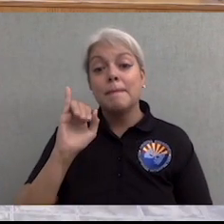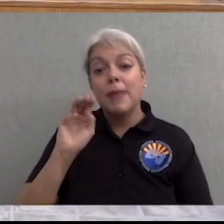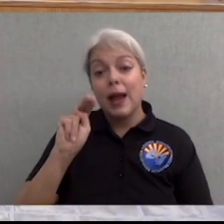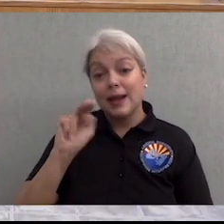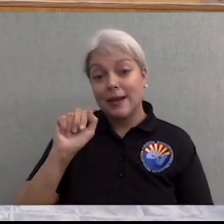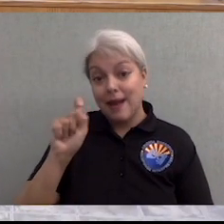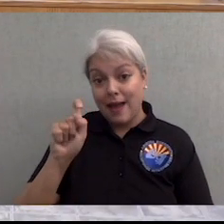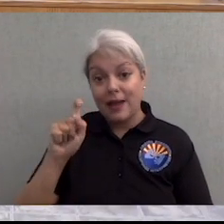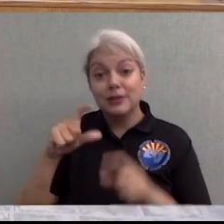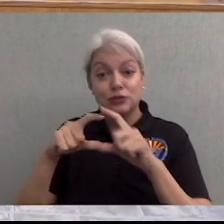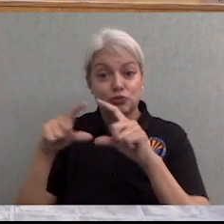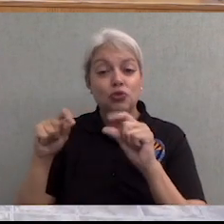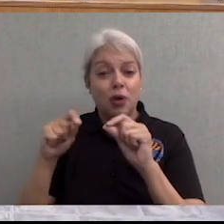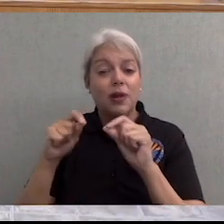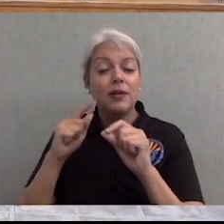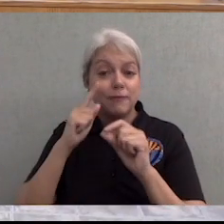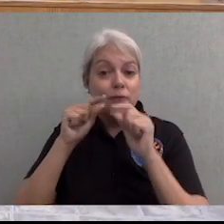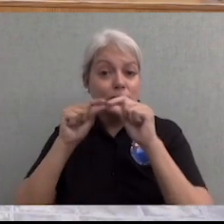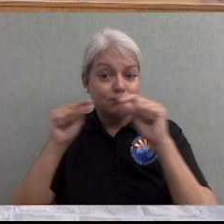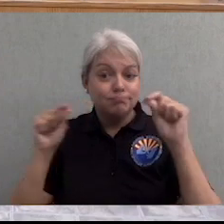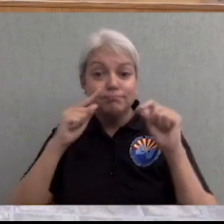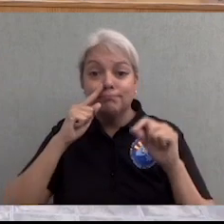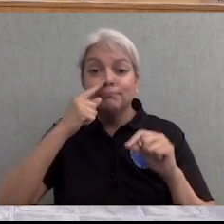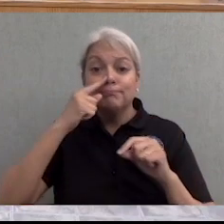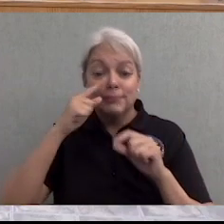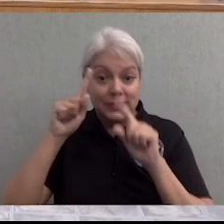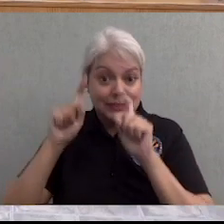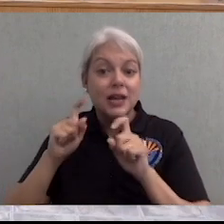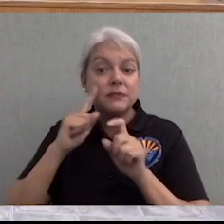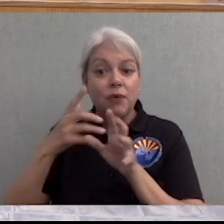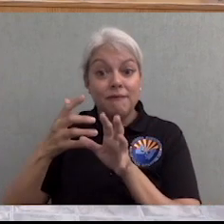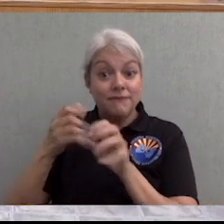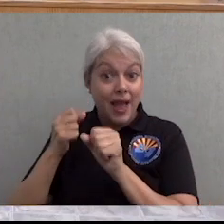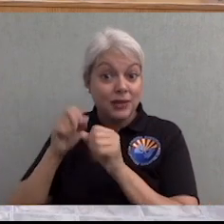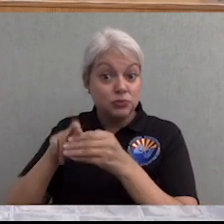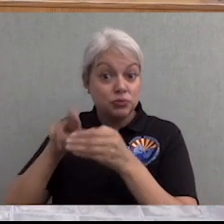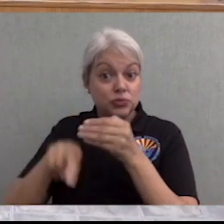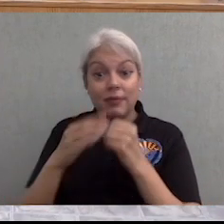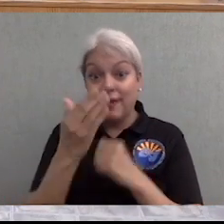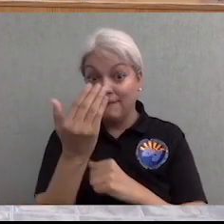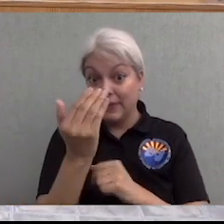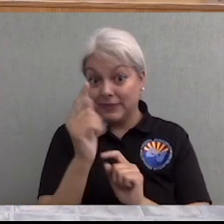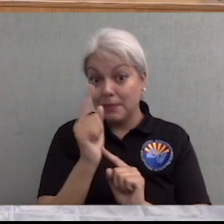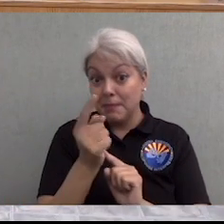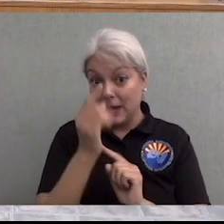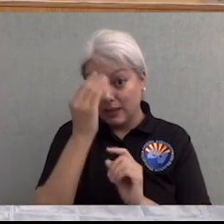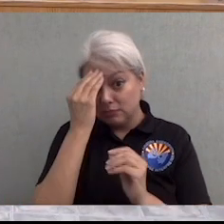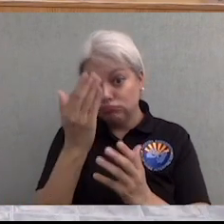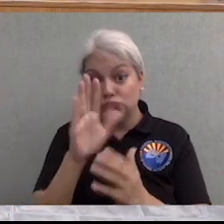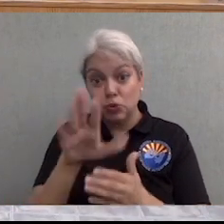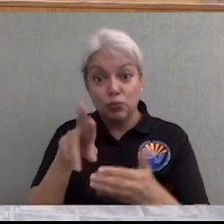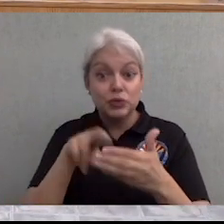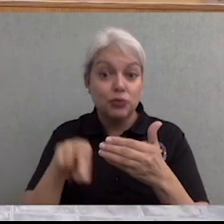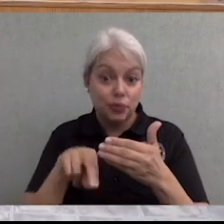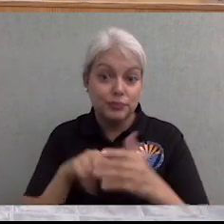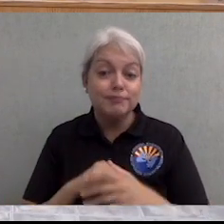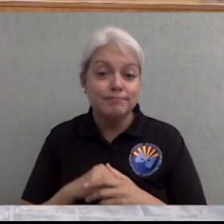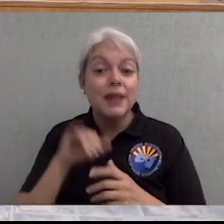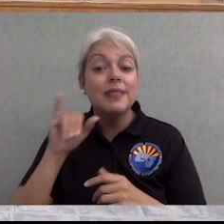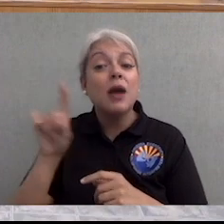your results can be determined within 15 minutes. So, and this is at the Albert V. Garcia